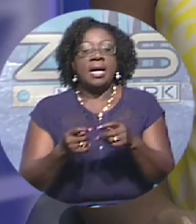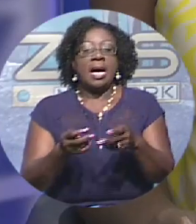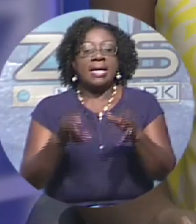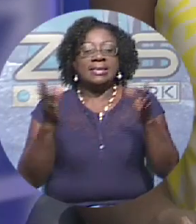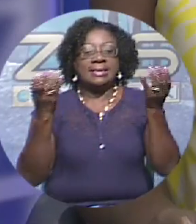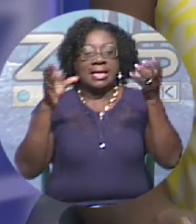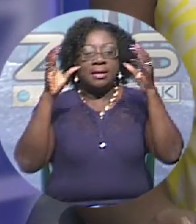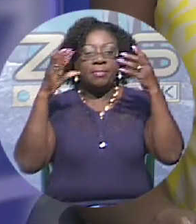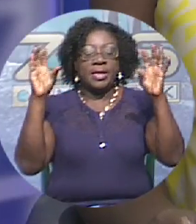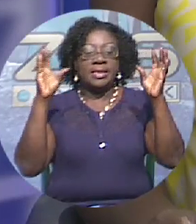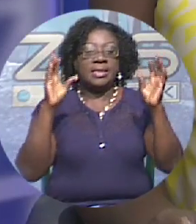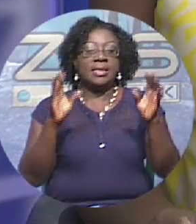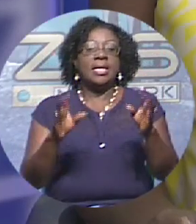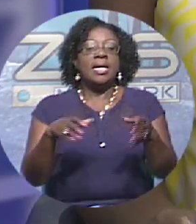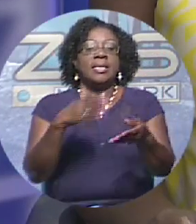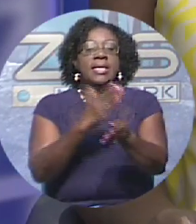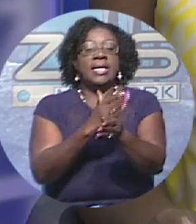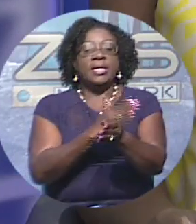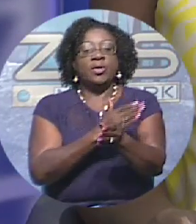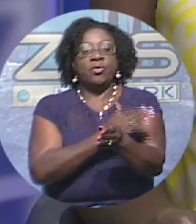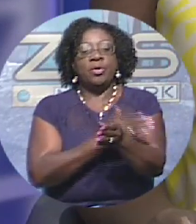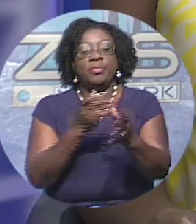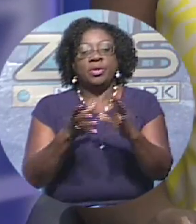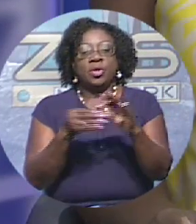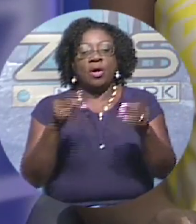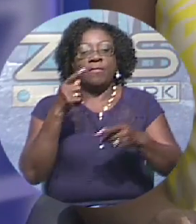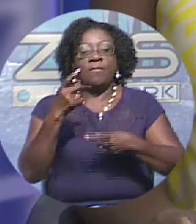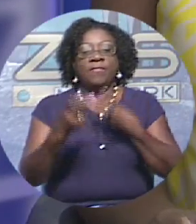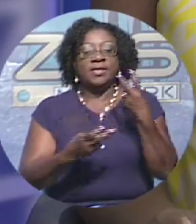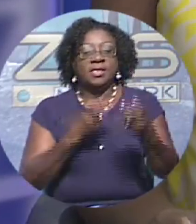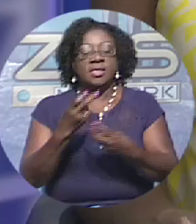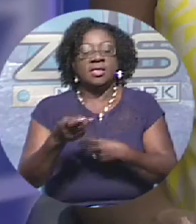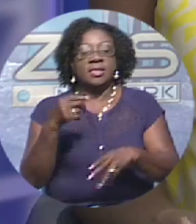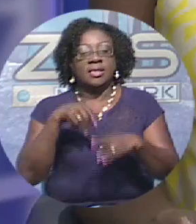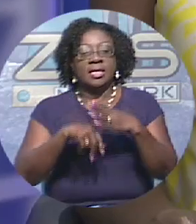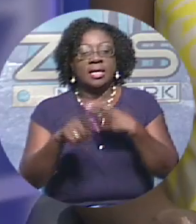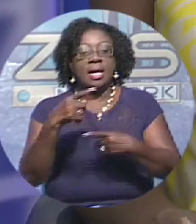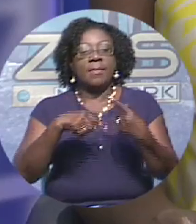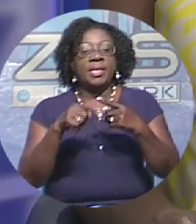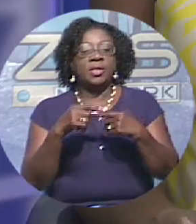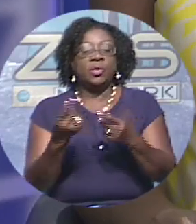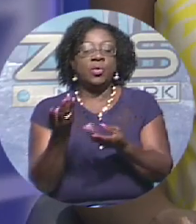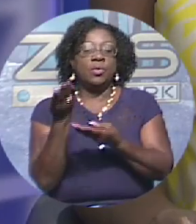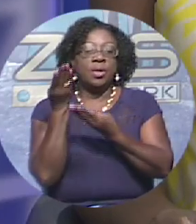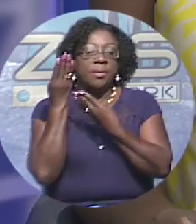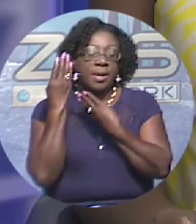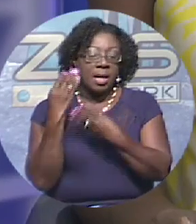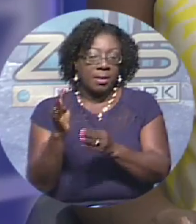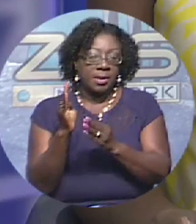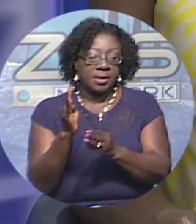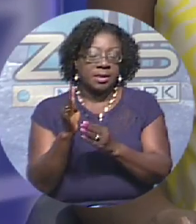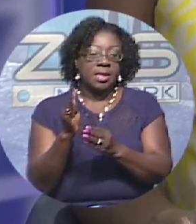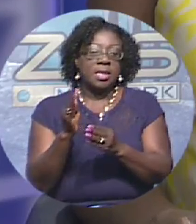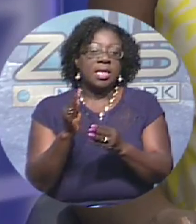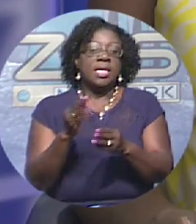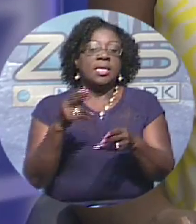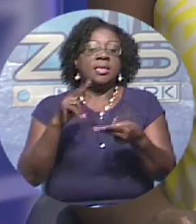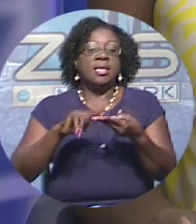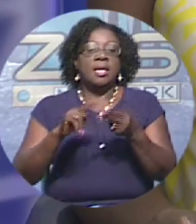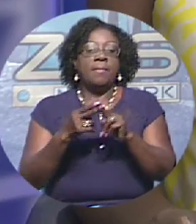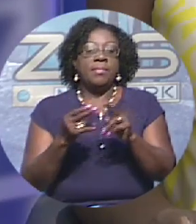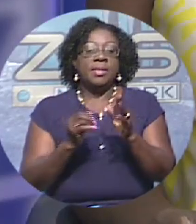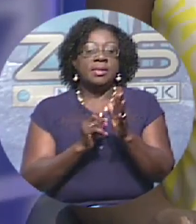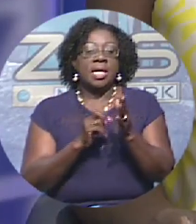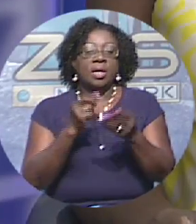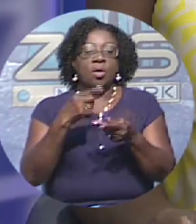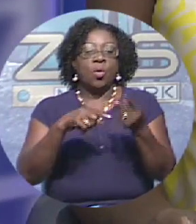the complimentary assessments of tourism and travel agencies, along with tourism numbers, which they say continue to